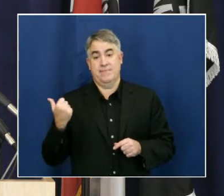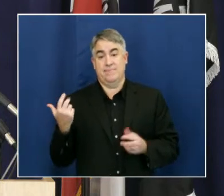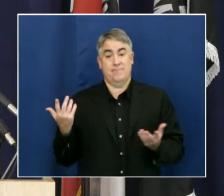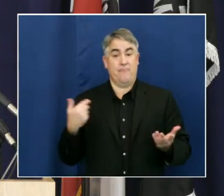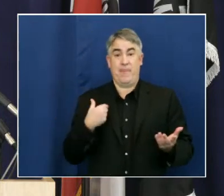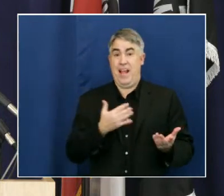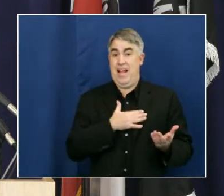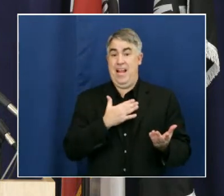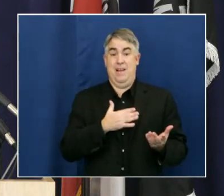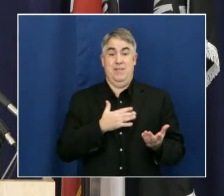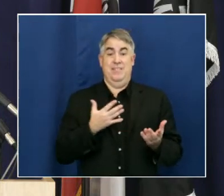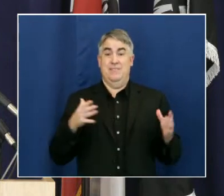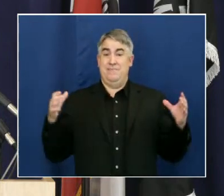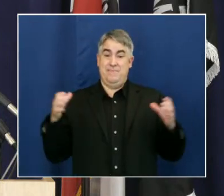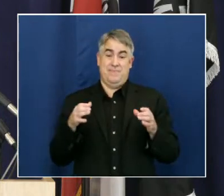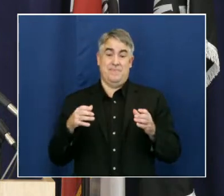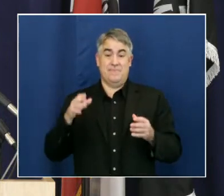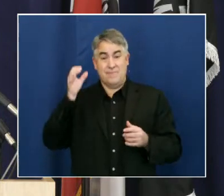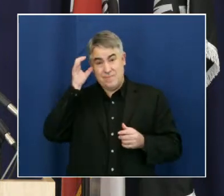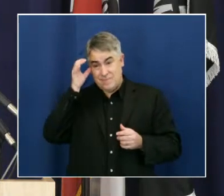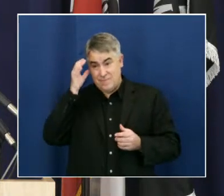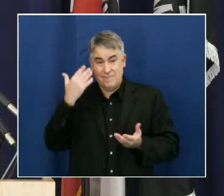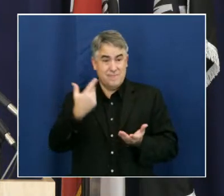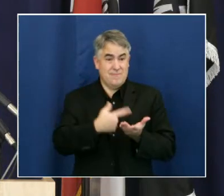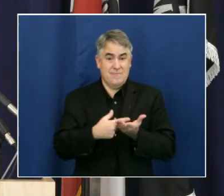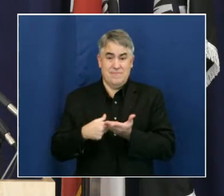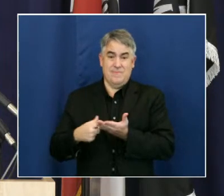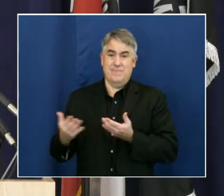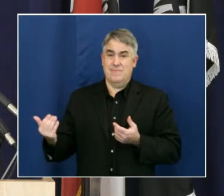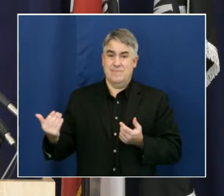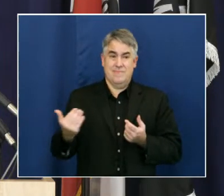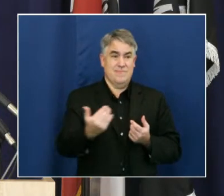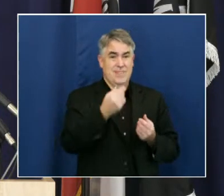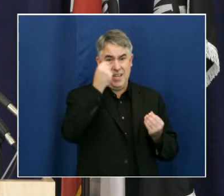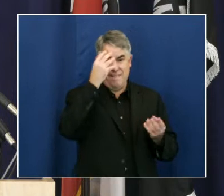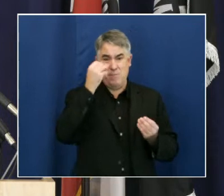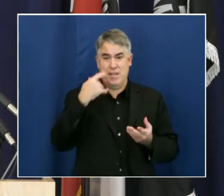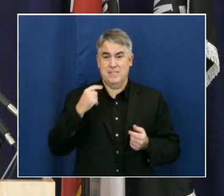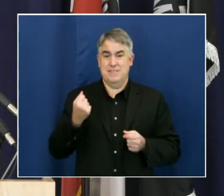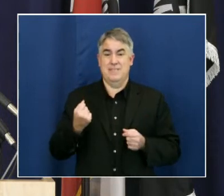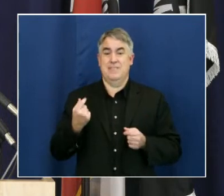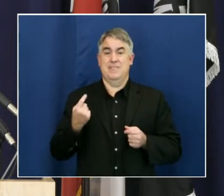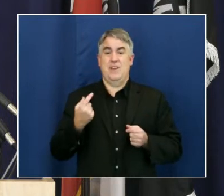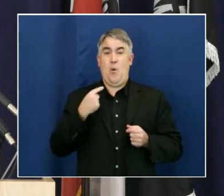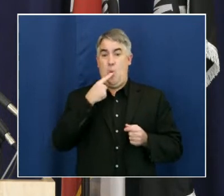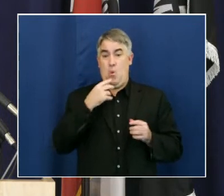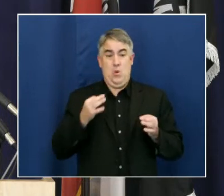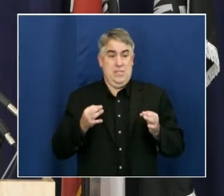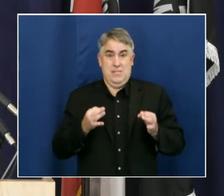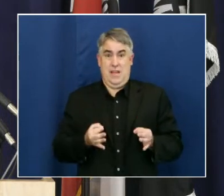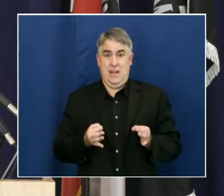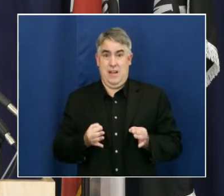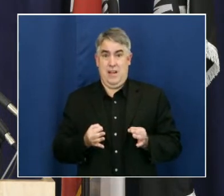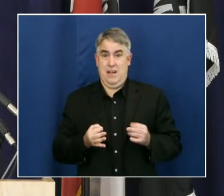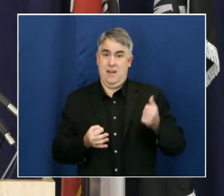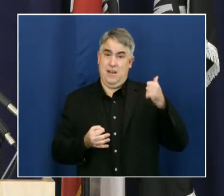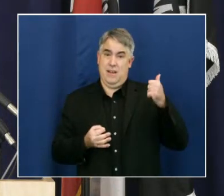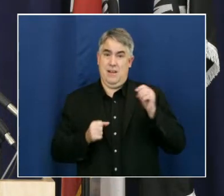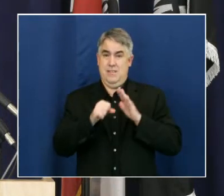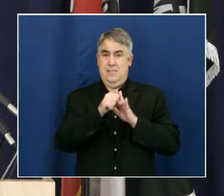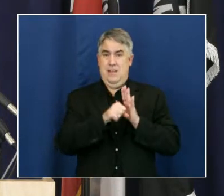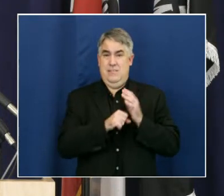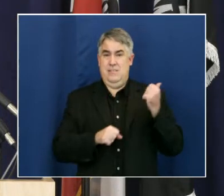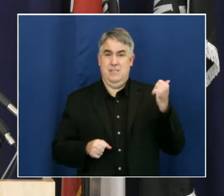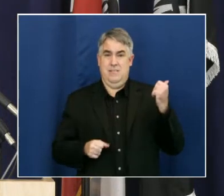and listen to their concerns, but again, these decisions are set at the state level, and there's been a robust debate and discussion around getting kids back